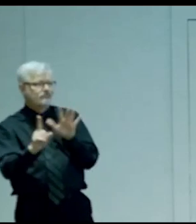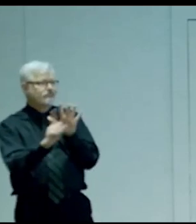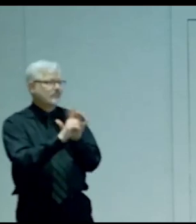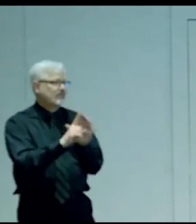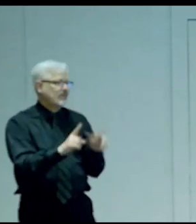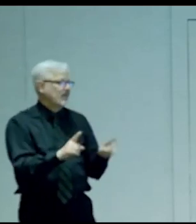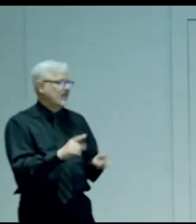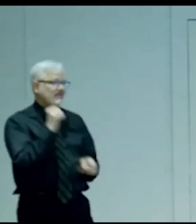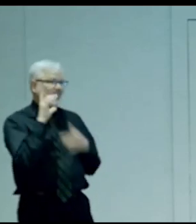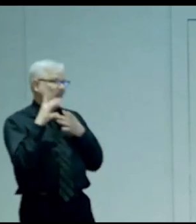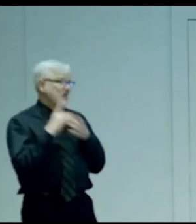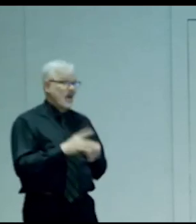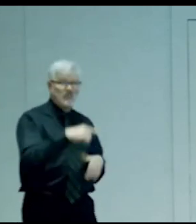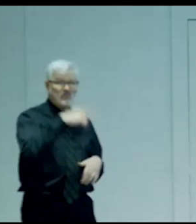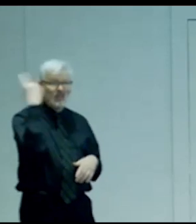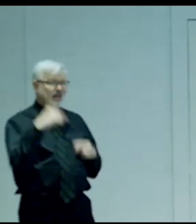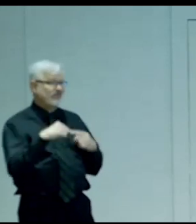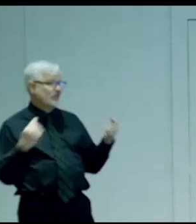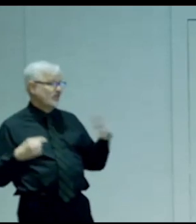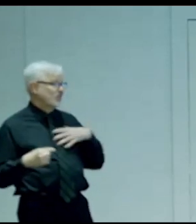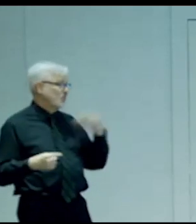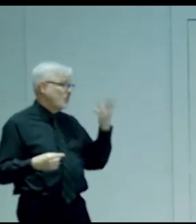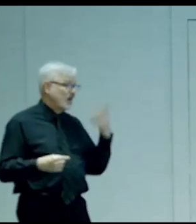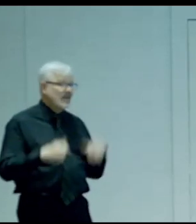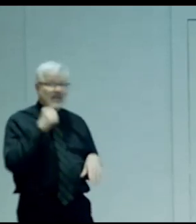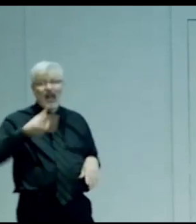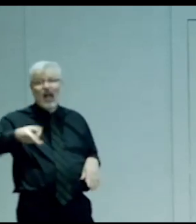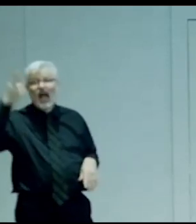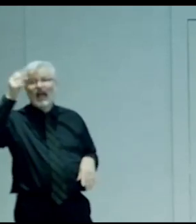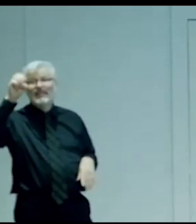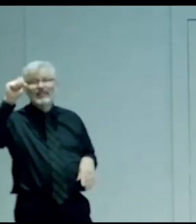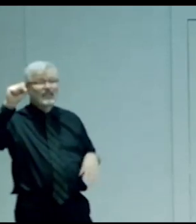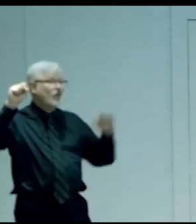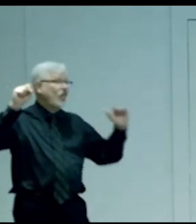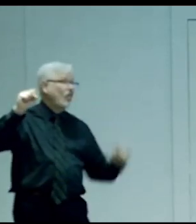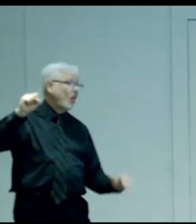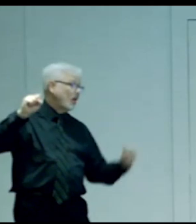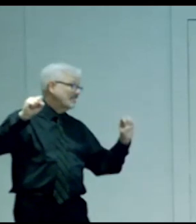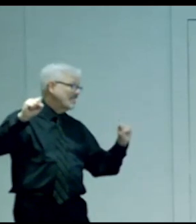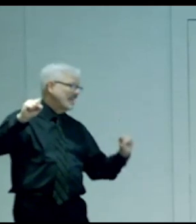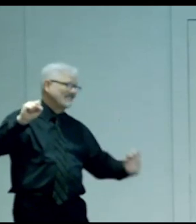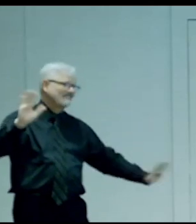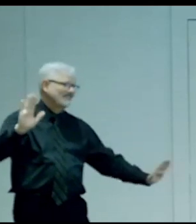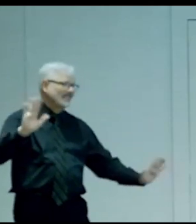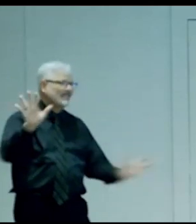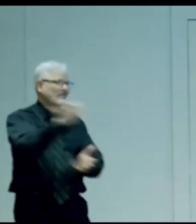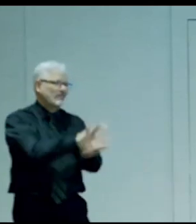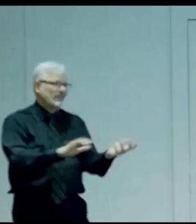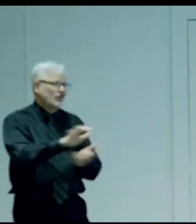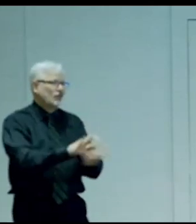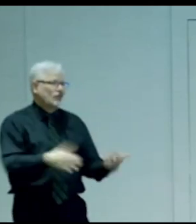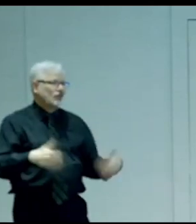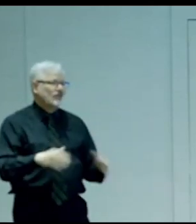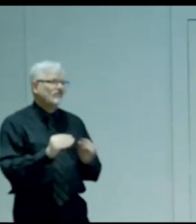about black versus white. It's not about high SES versus low SES. It's a mixture and a very much